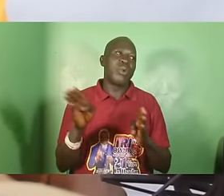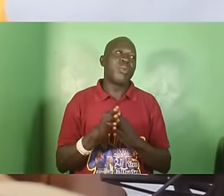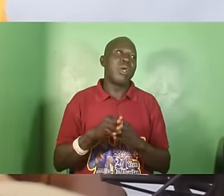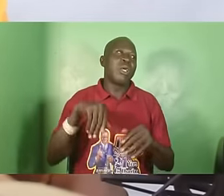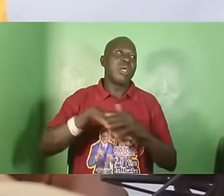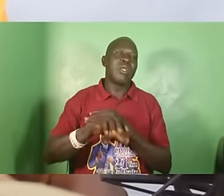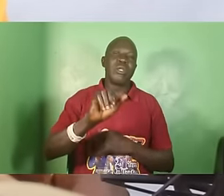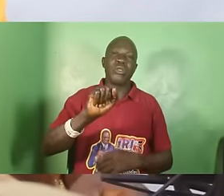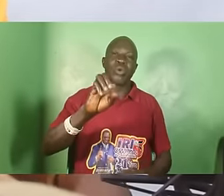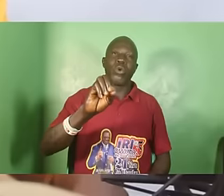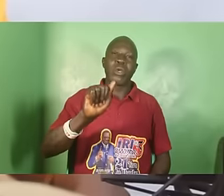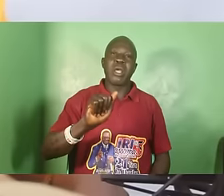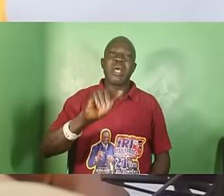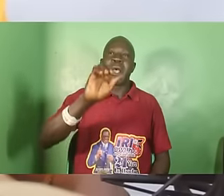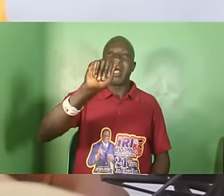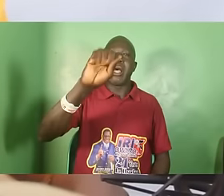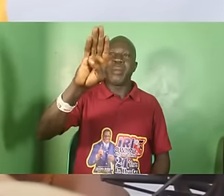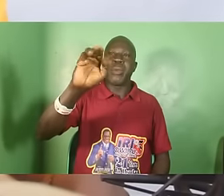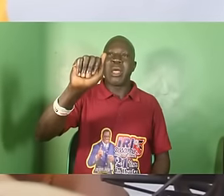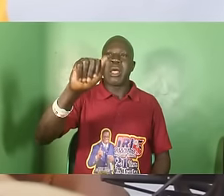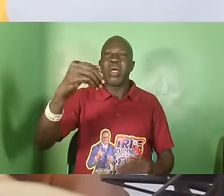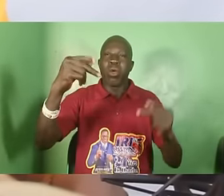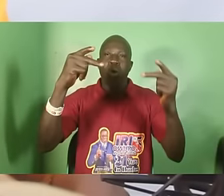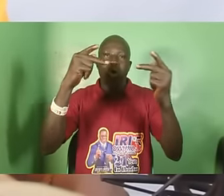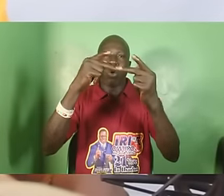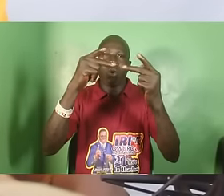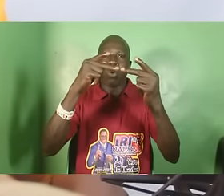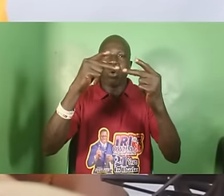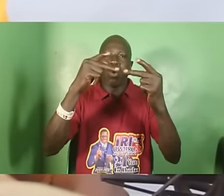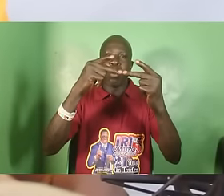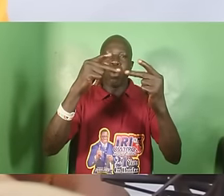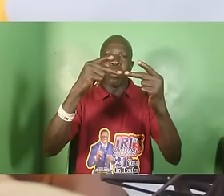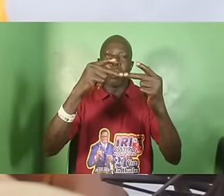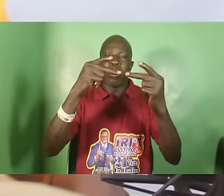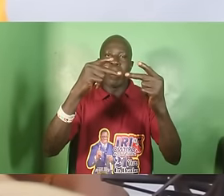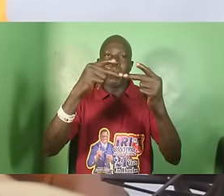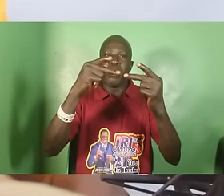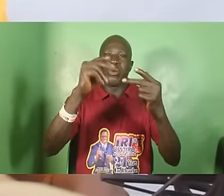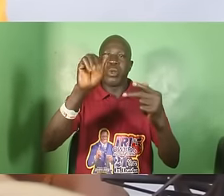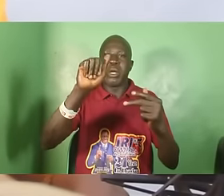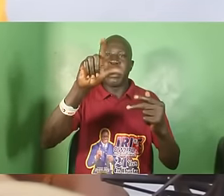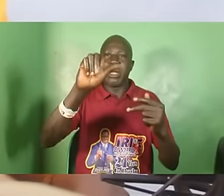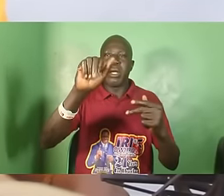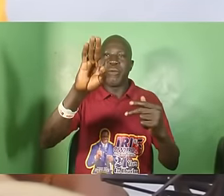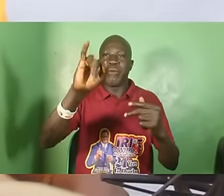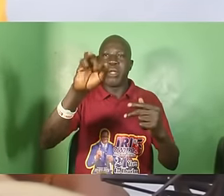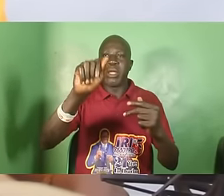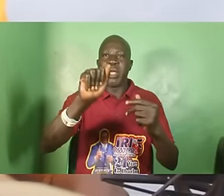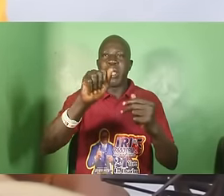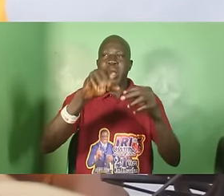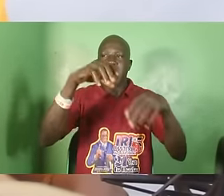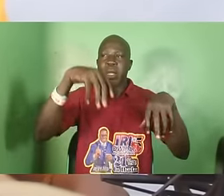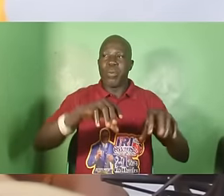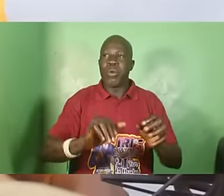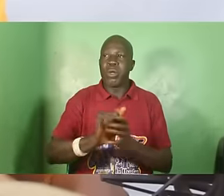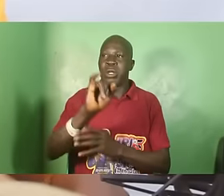Ni soka. Asoka. Abaode. Abaode. Opposite Alafia Block Industry. Opposite Alafia Block Industry. Ni soka.